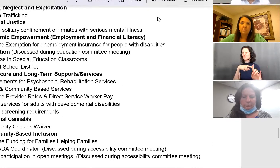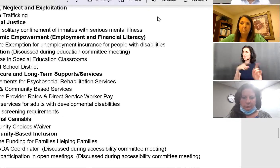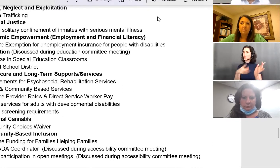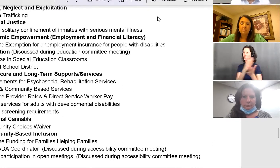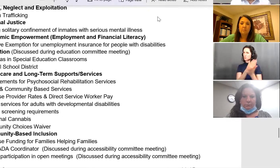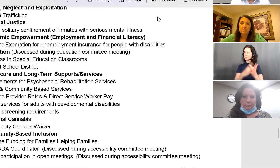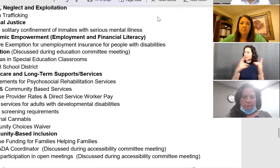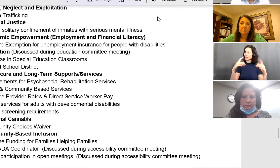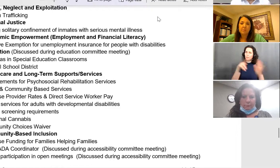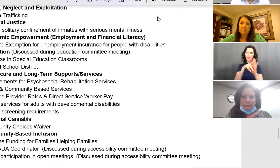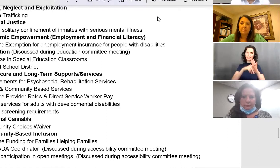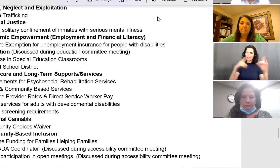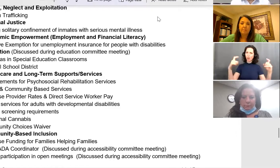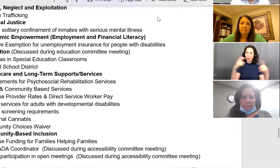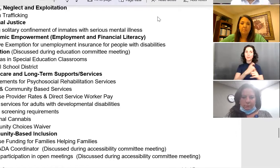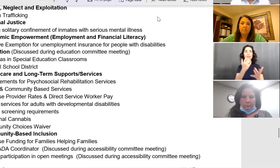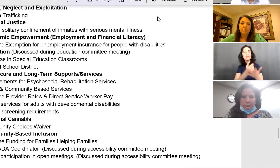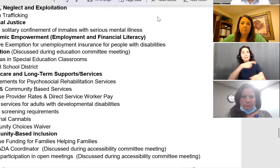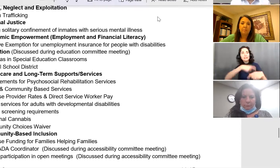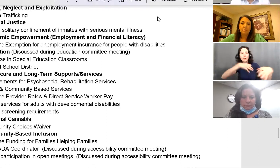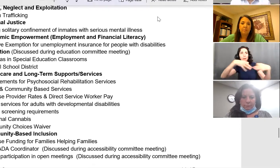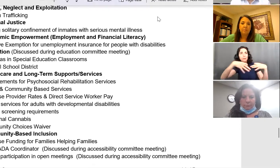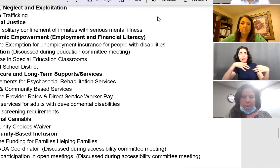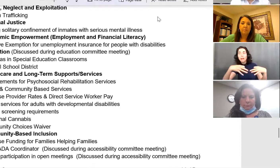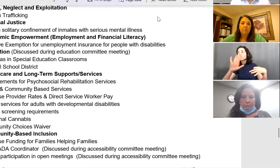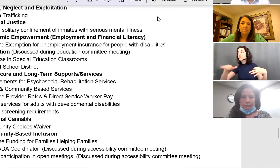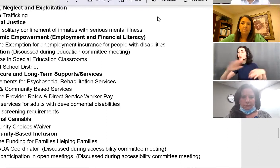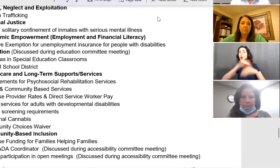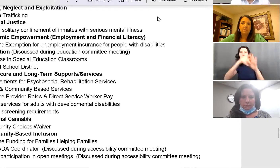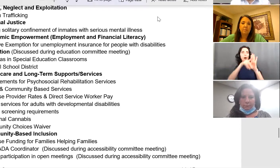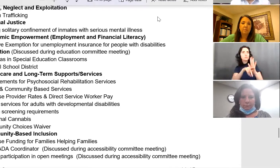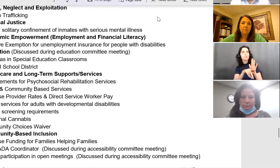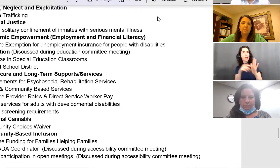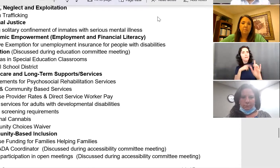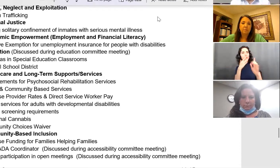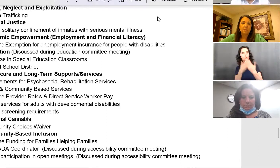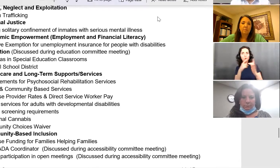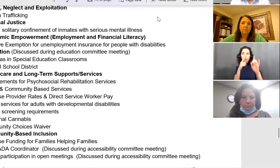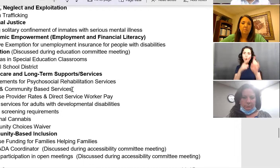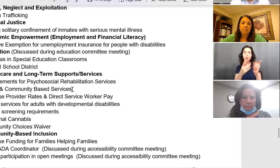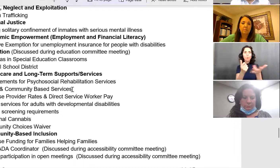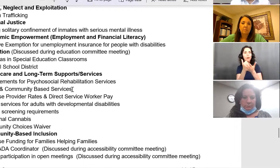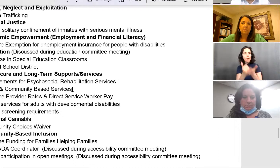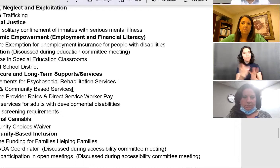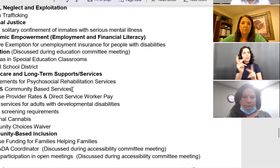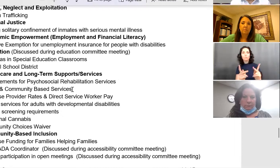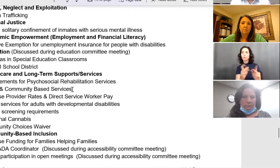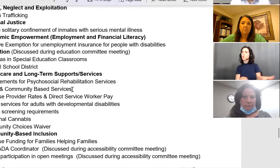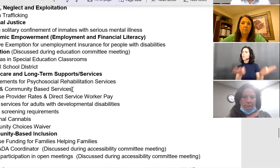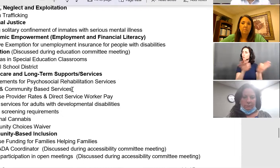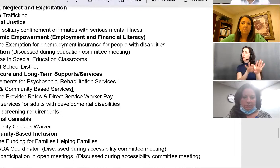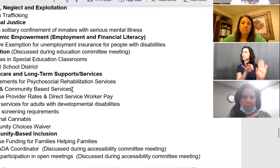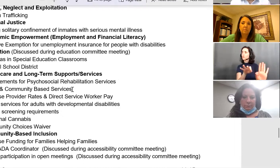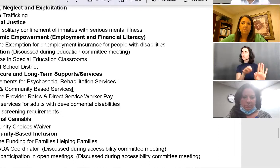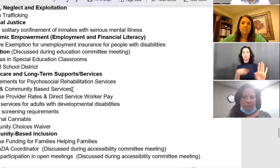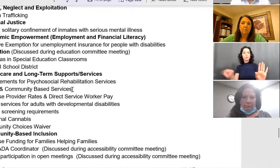of policy that are all aimed and all have merit and all work to helping the population that we serve, people with disabilities,